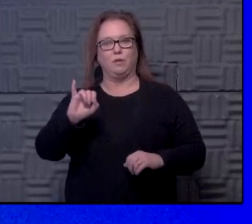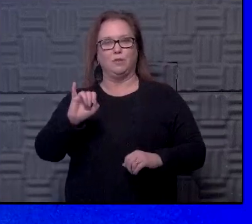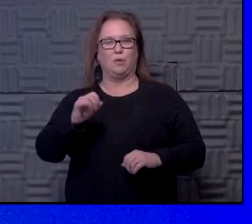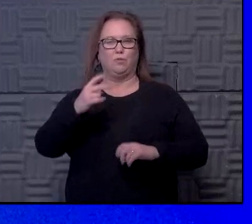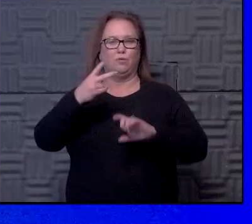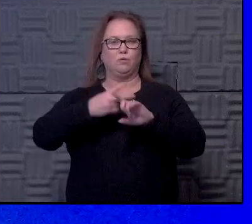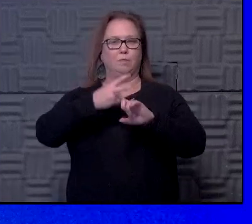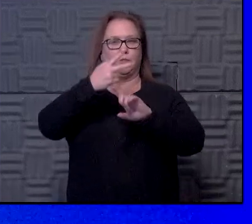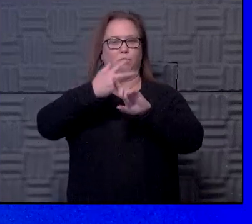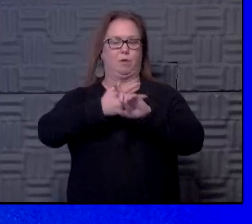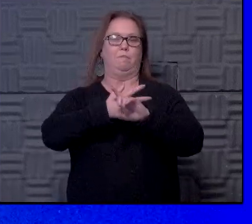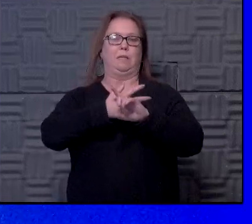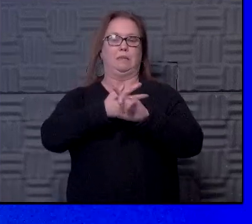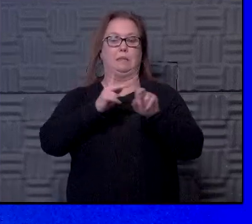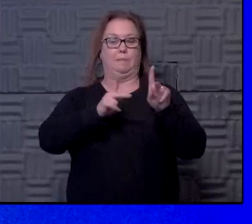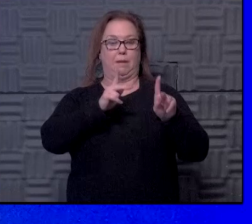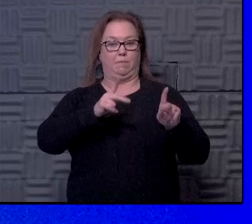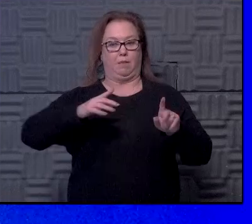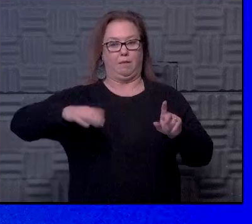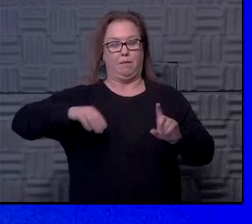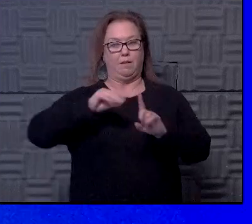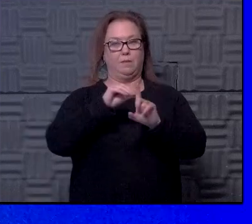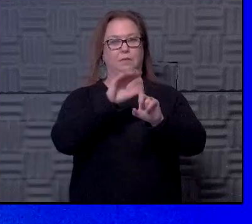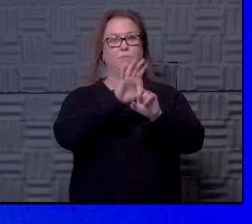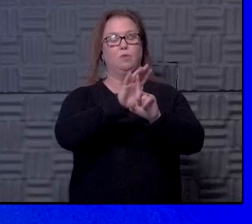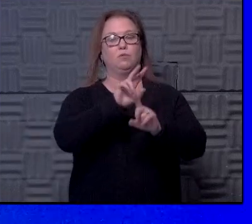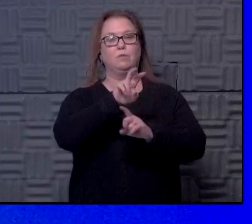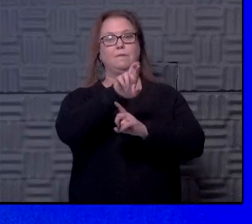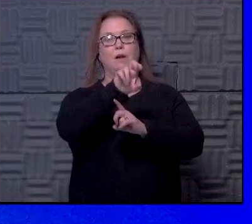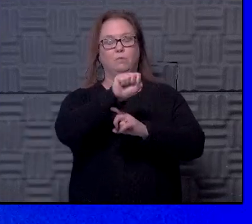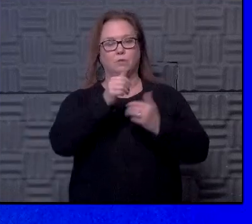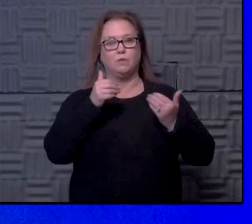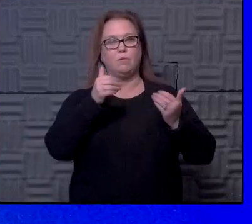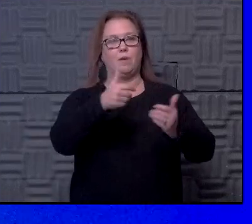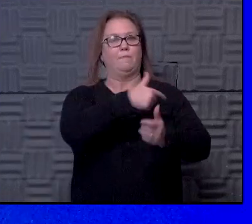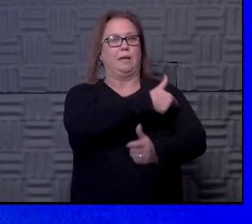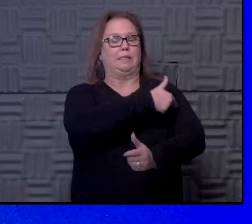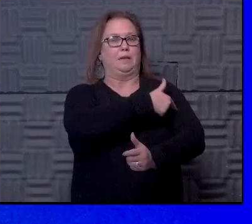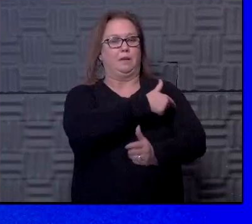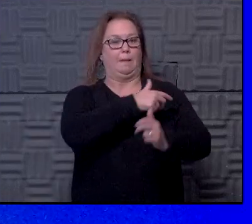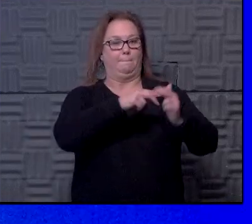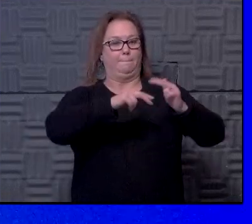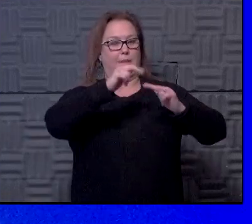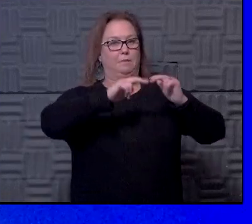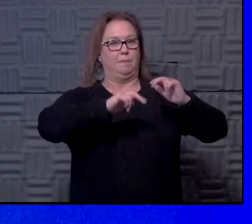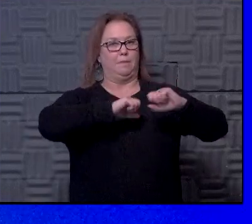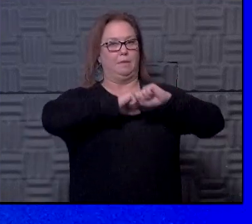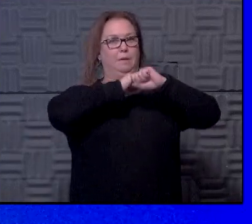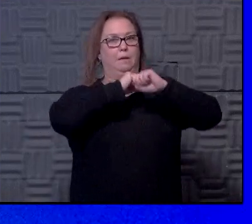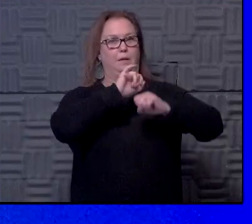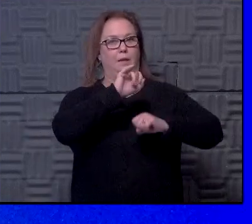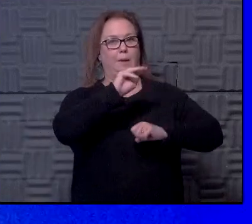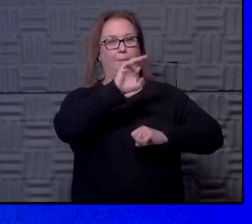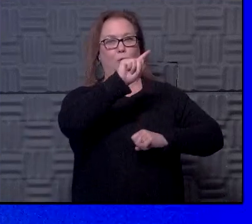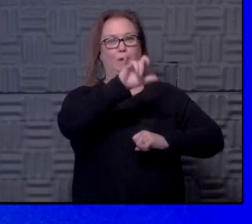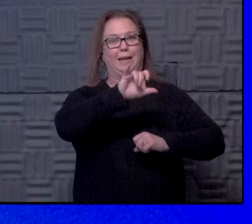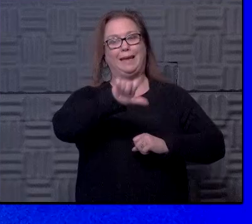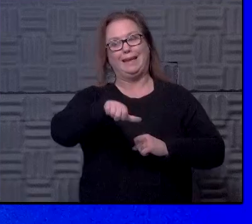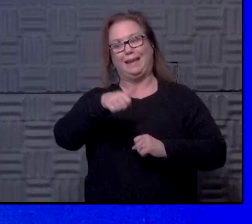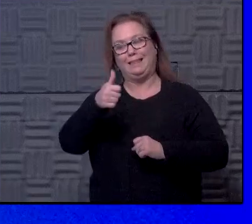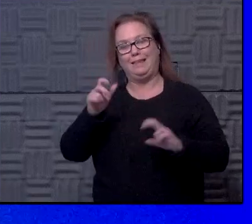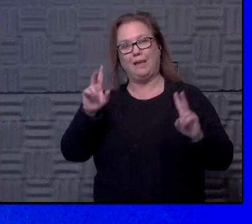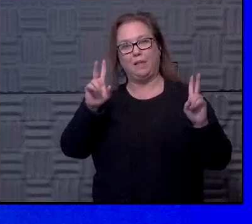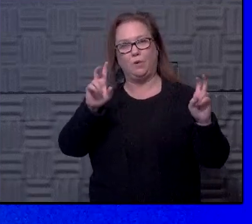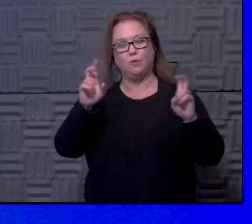or 3 months and maybe get those people who haven't had exposure to the virus to get them vaccinated, build up some immunity. The other issue